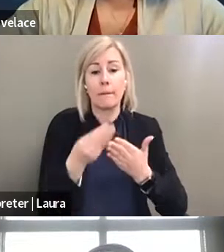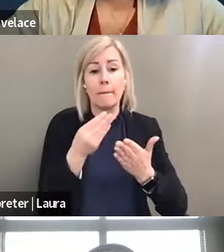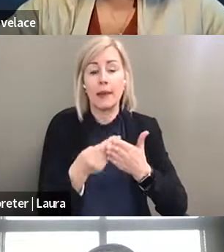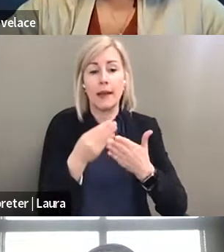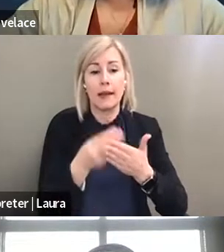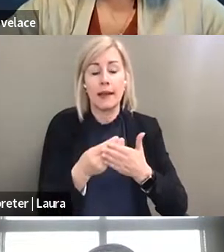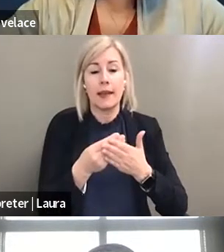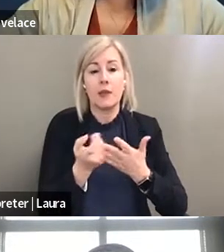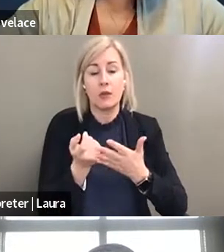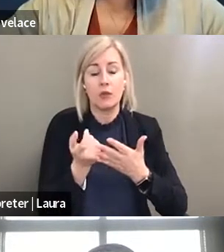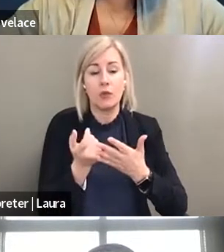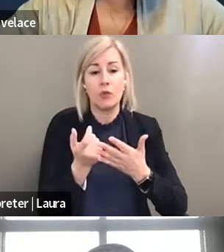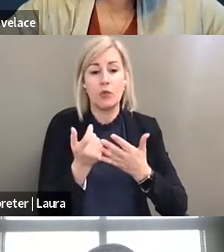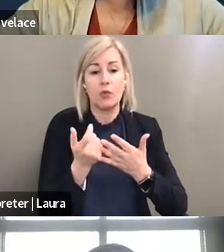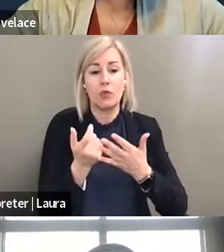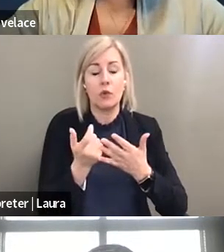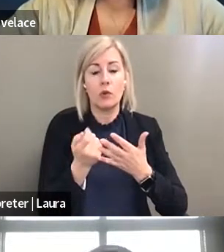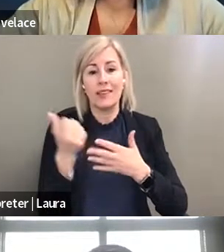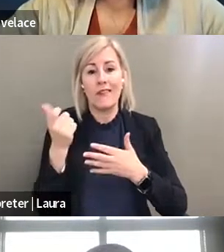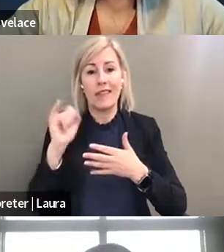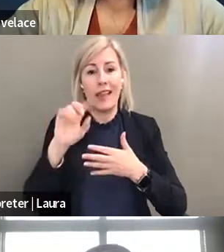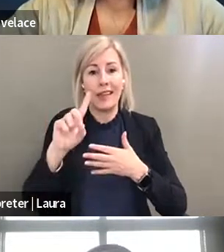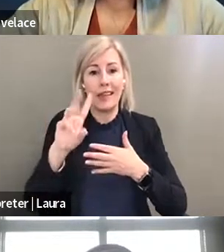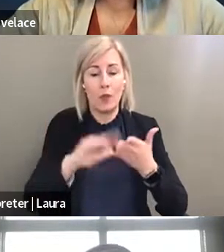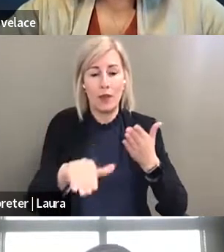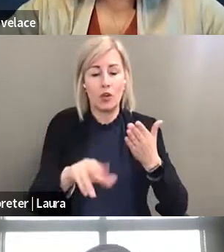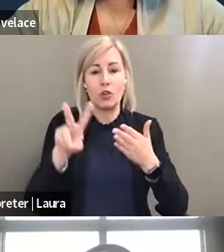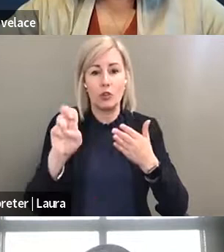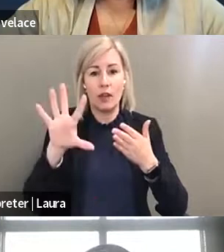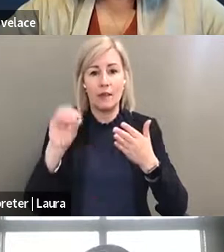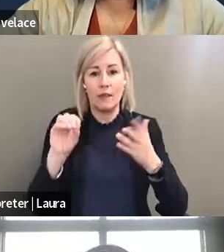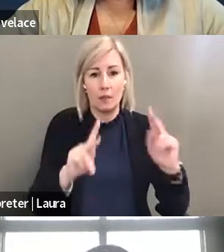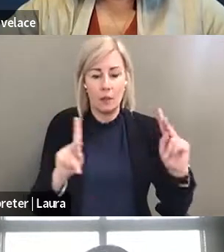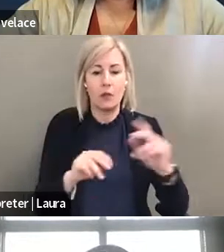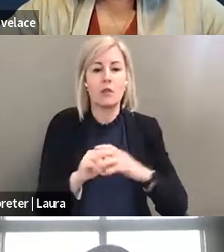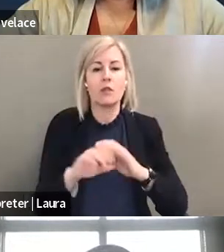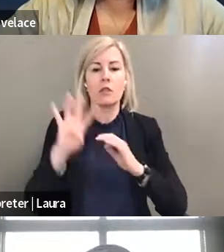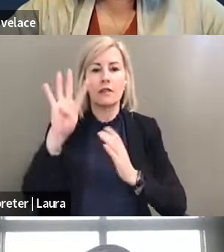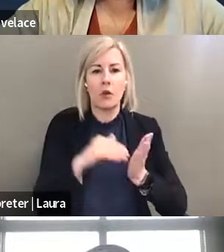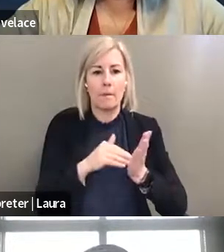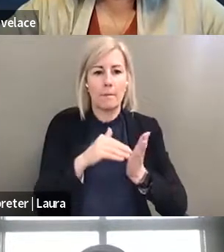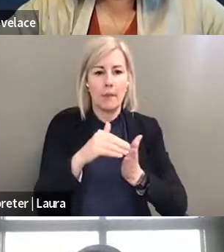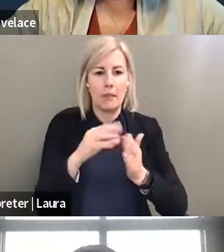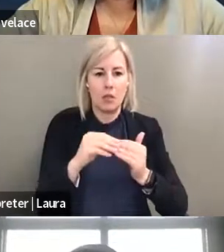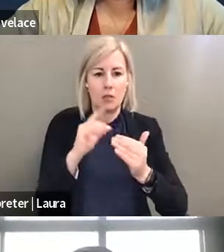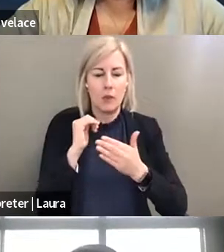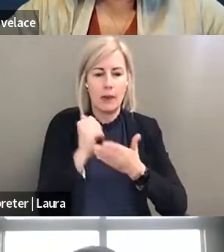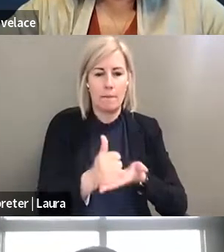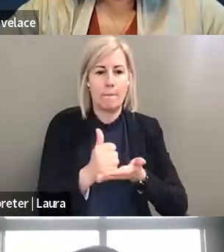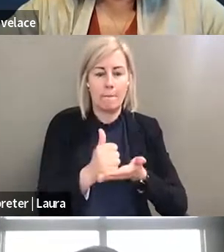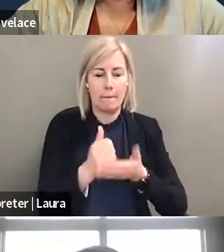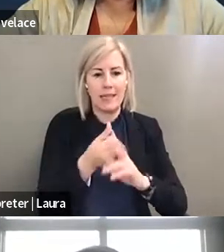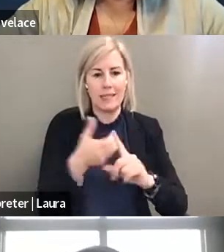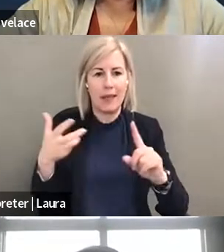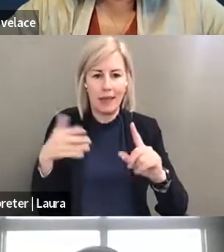people off the ID waiver, 250 people. There's $4 million more to help expand access